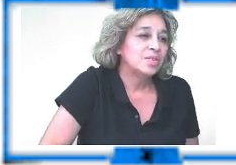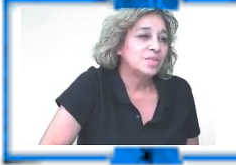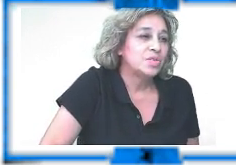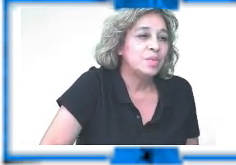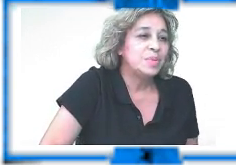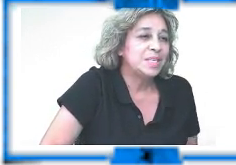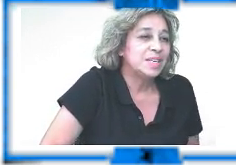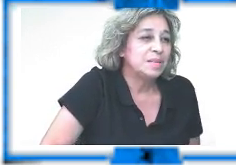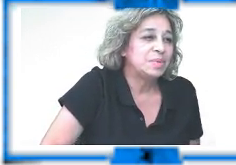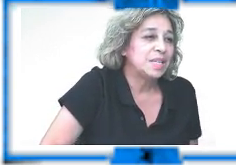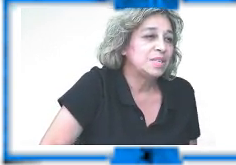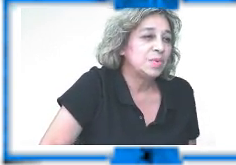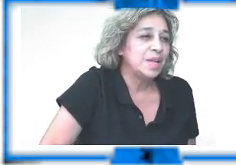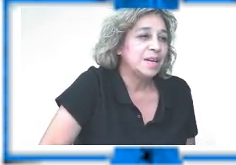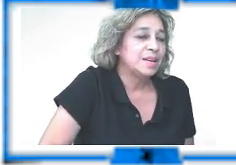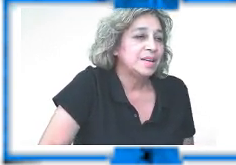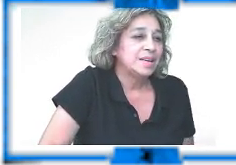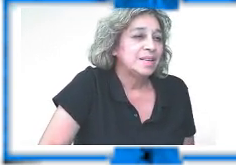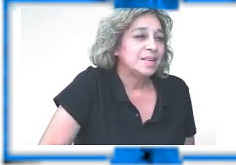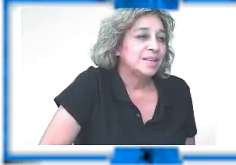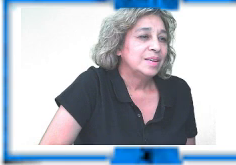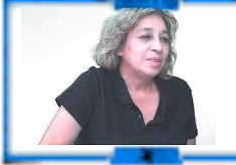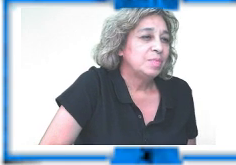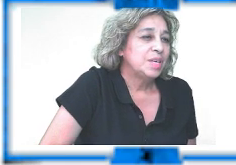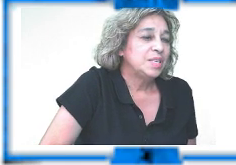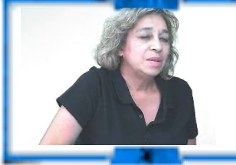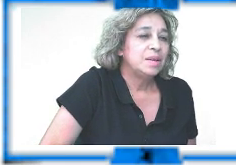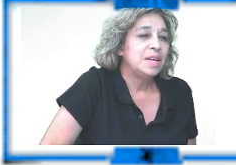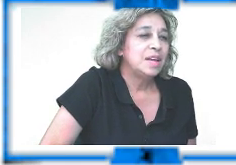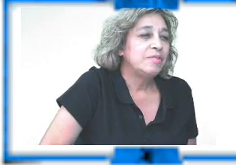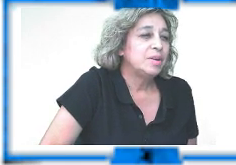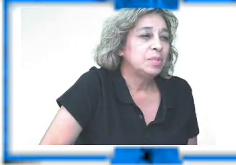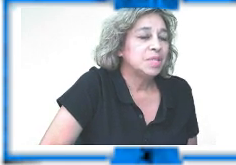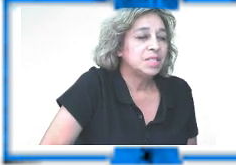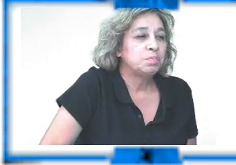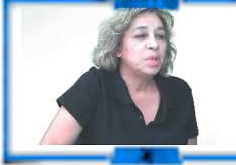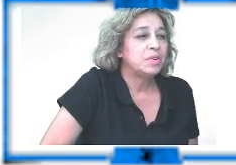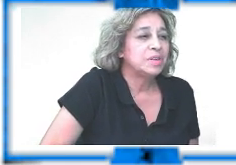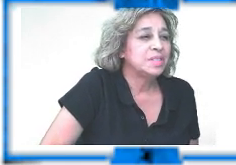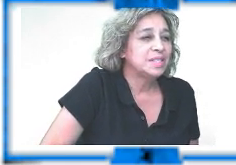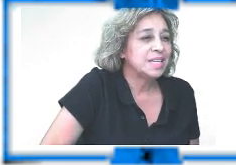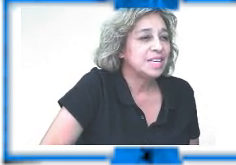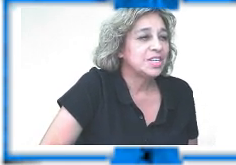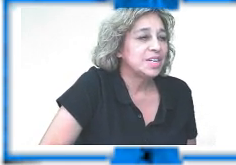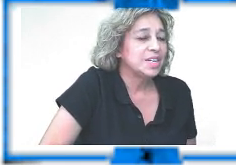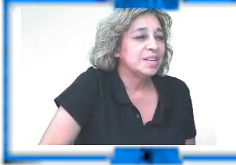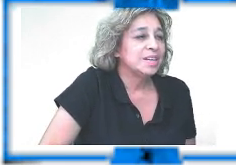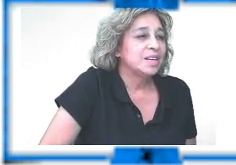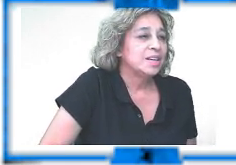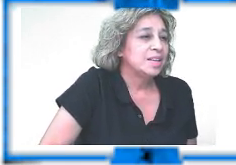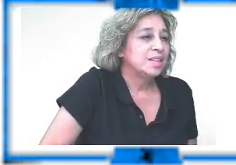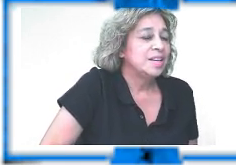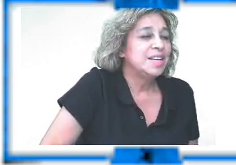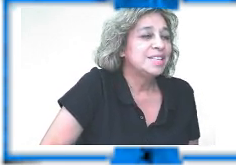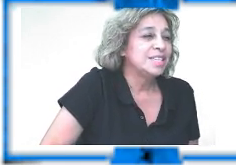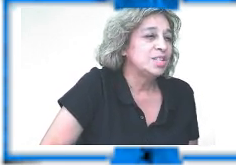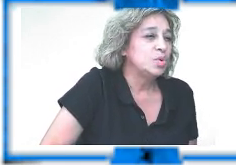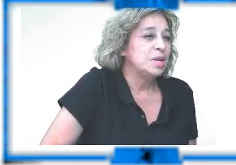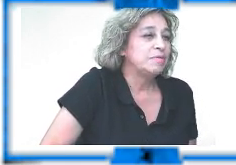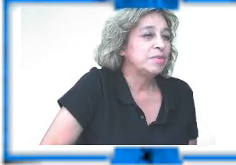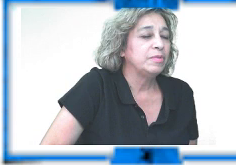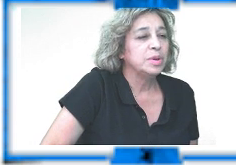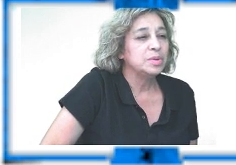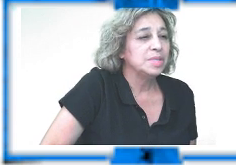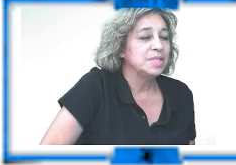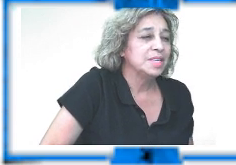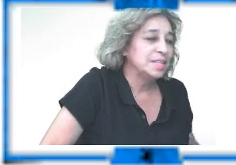So Trump is still obsessed with that, but it's inevitable, this pluralization. Then he's just doing